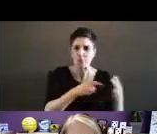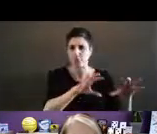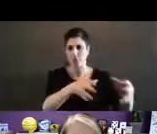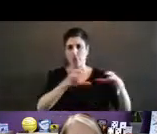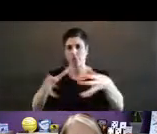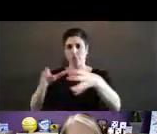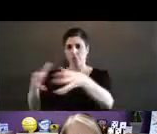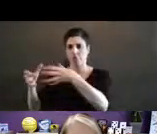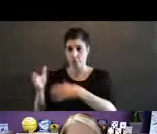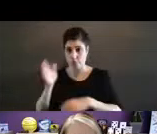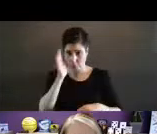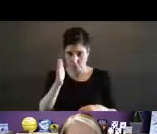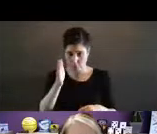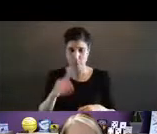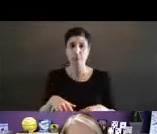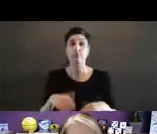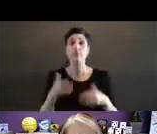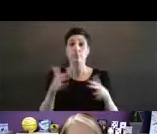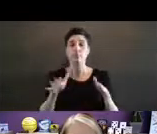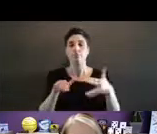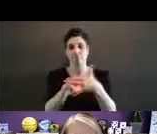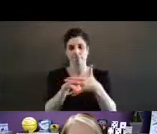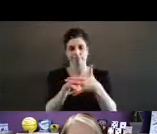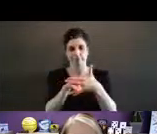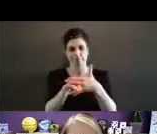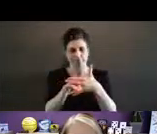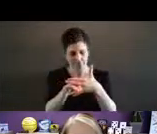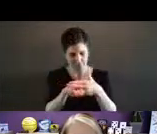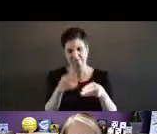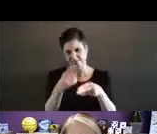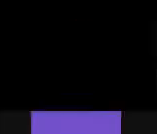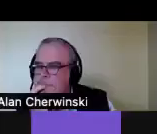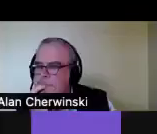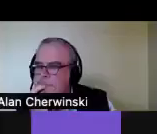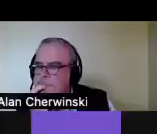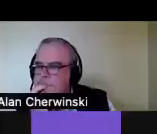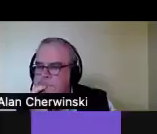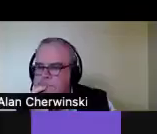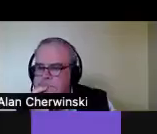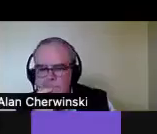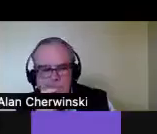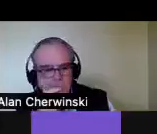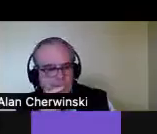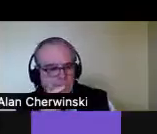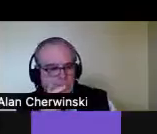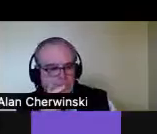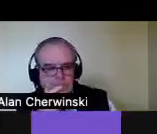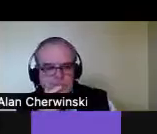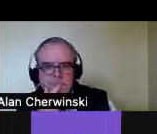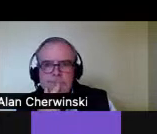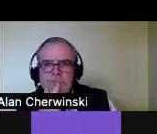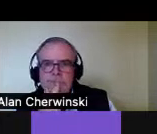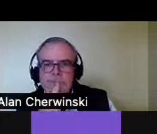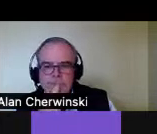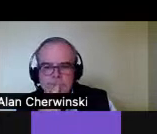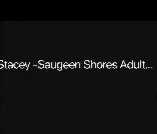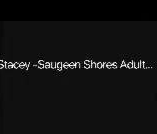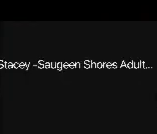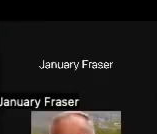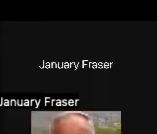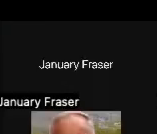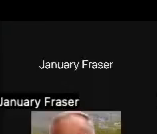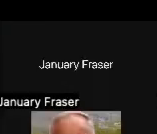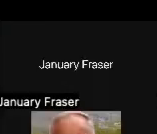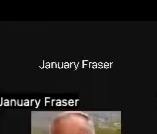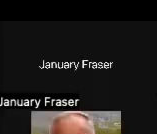they might have learned. Then we'll have a little break. And then when we come back at 3:30, Monica will lead us